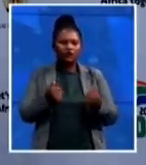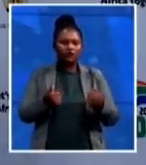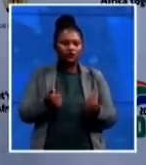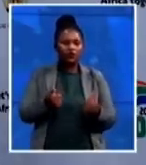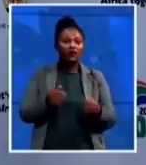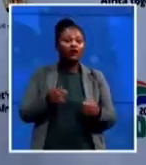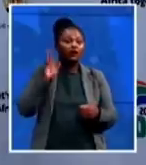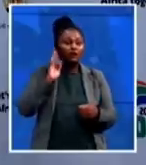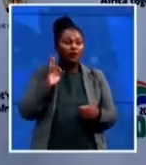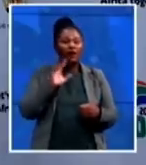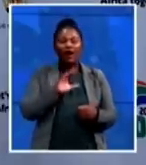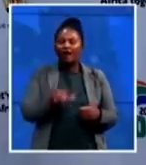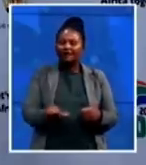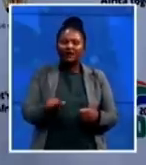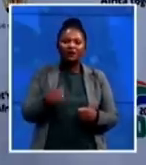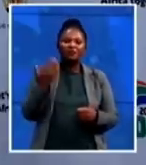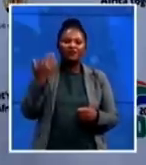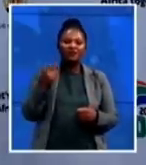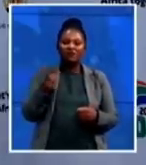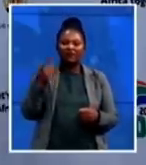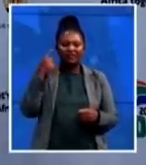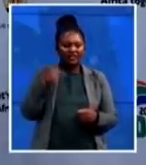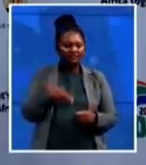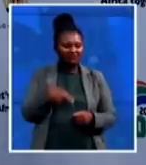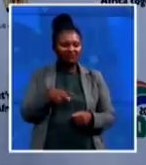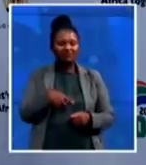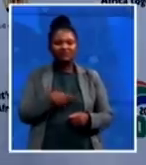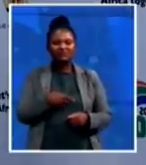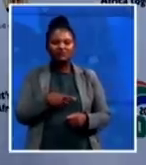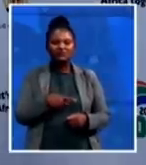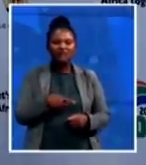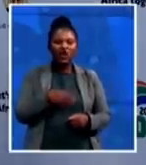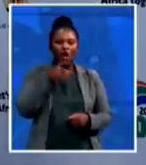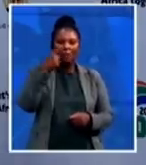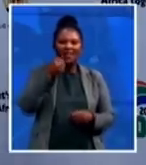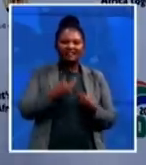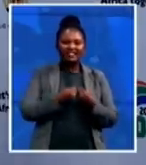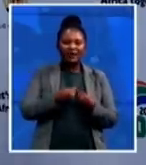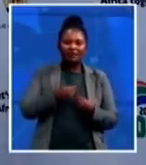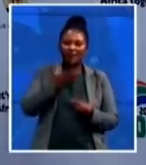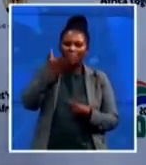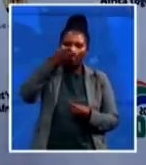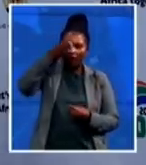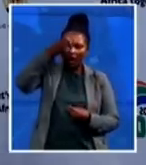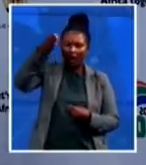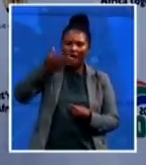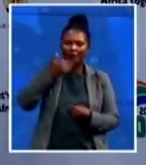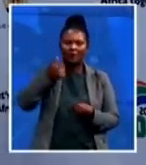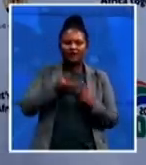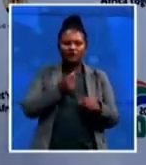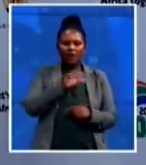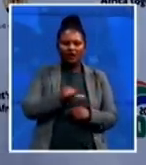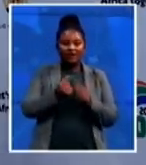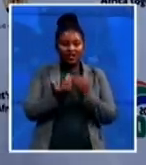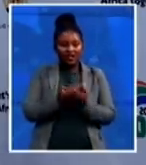It's difficult to believe that something brilliant can come from Africa. If it comes, they say, no, it's a strange thing, it's